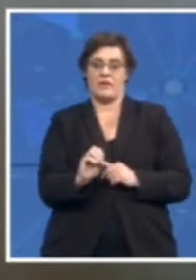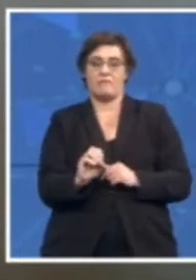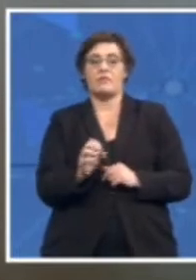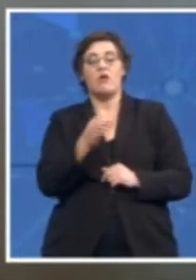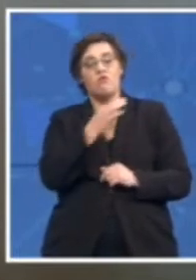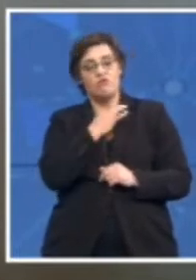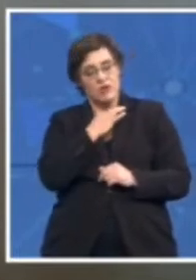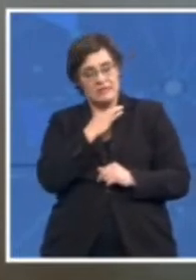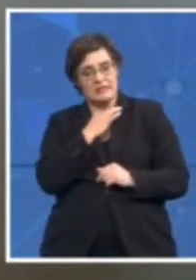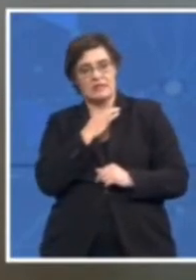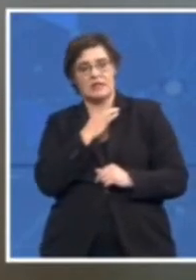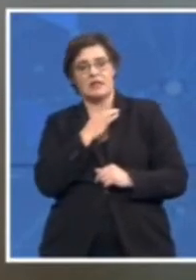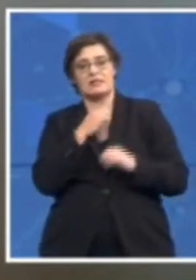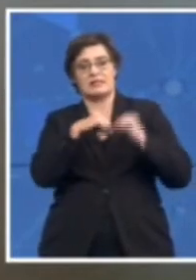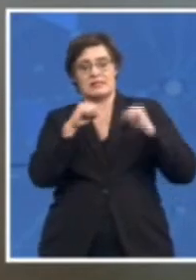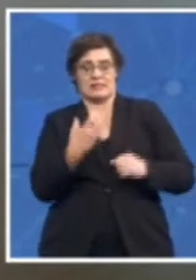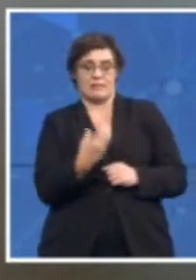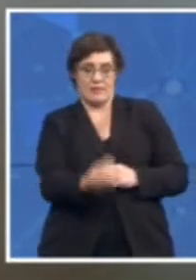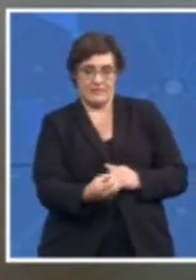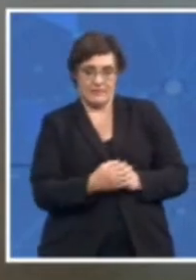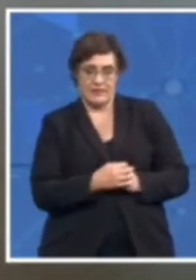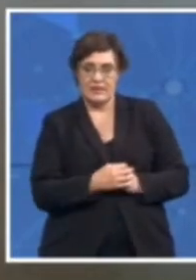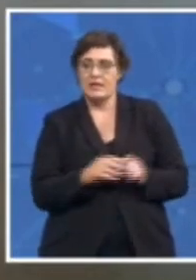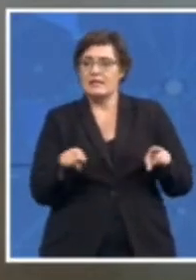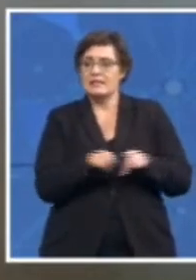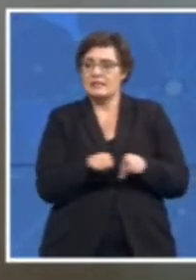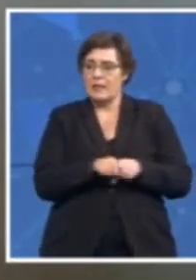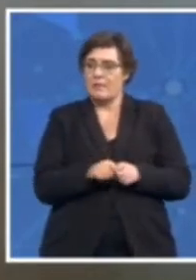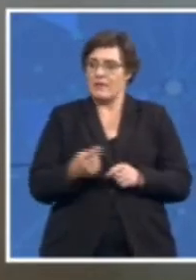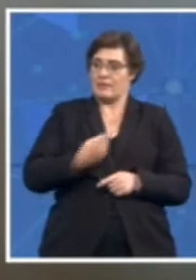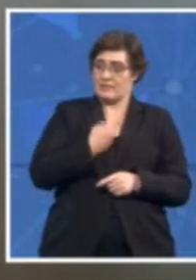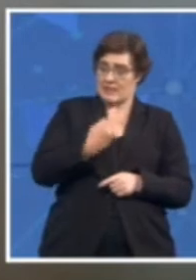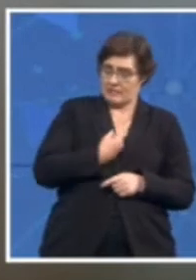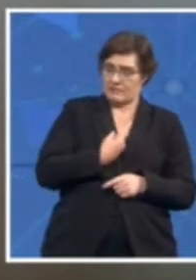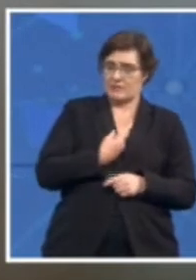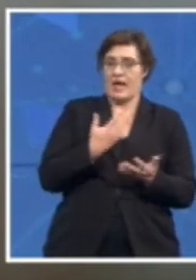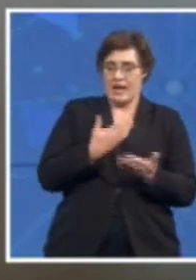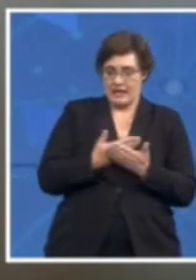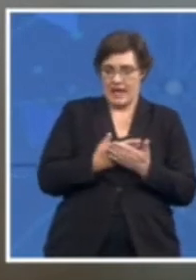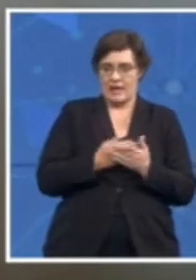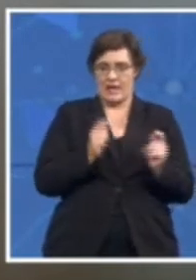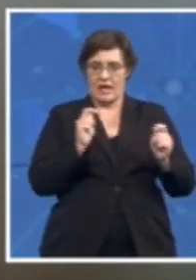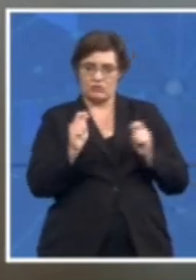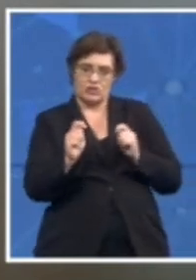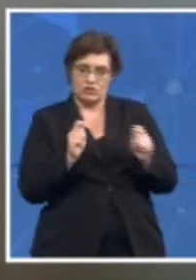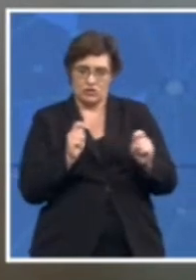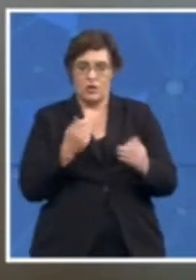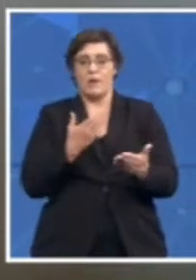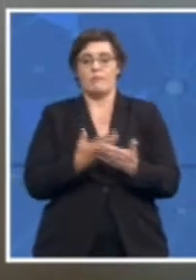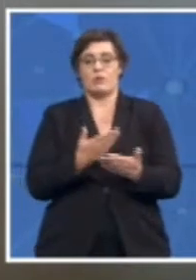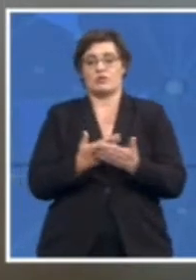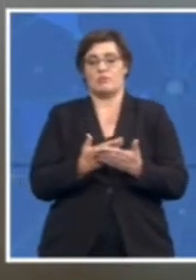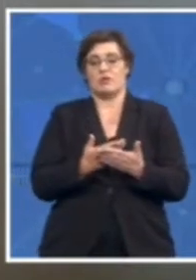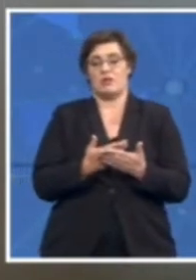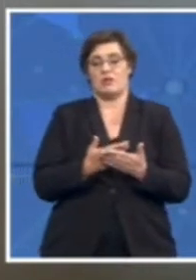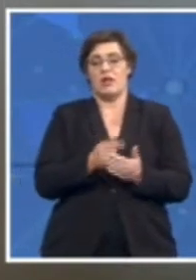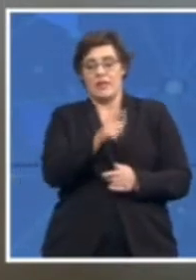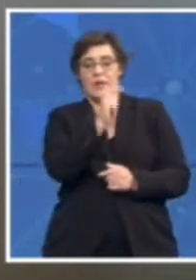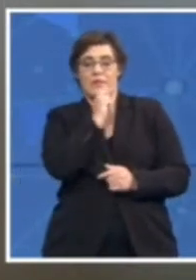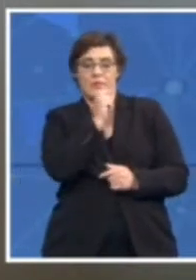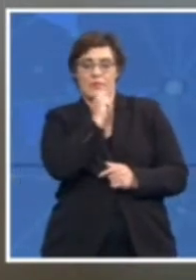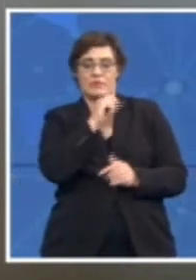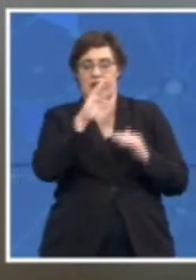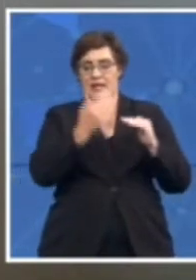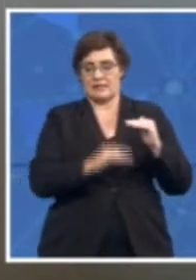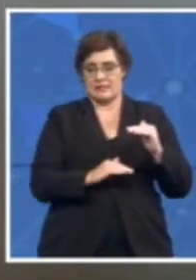also proactively start to adjust to the extent possible their consumption in order to assist us.